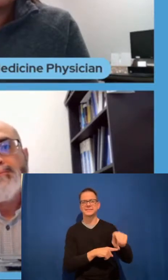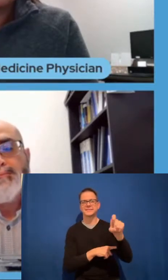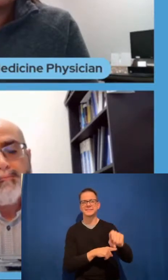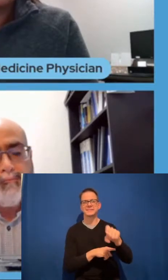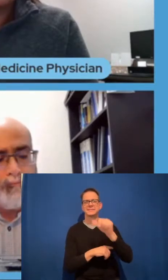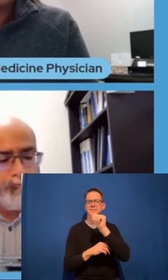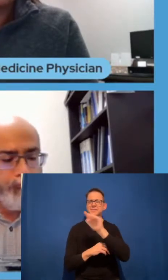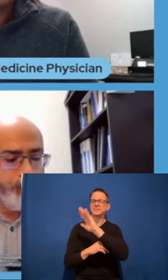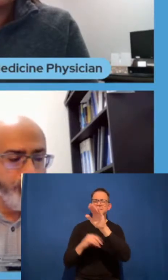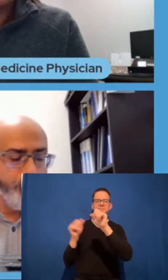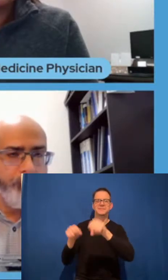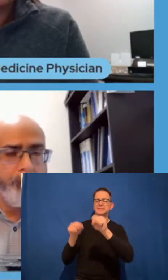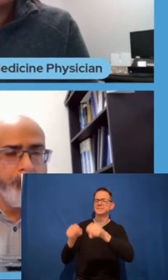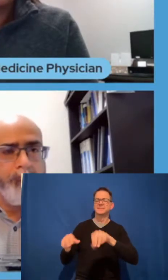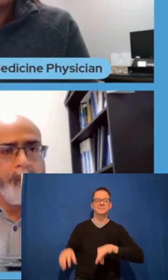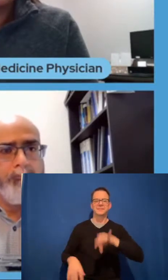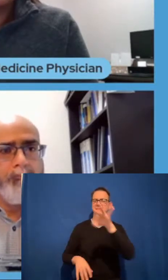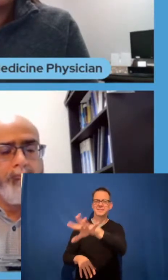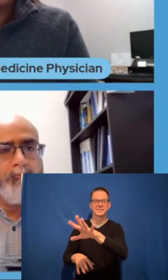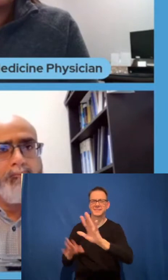for.